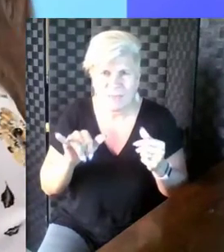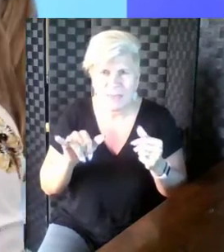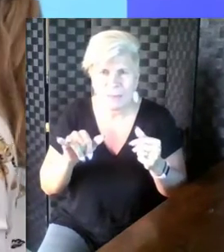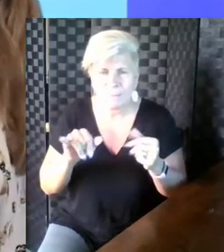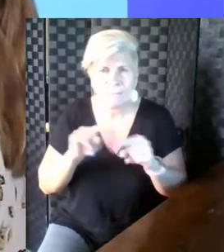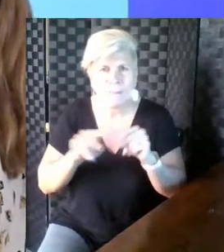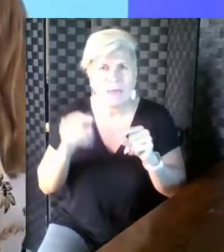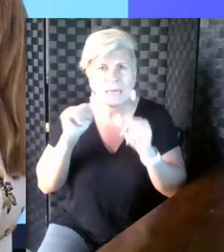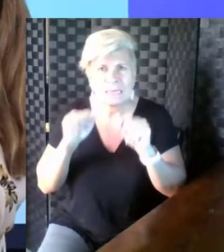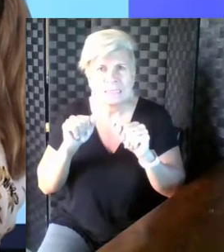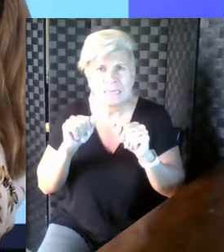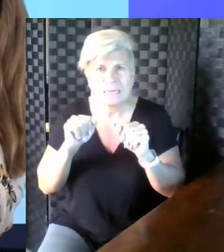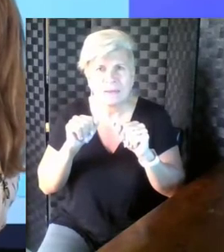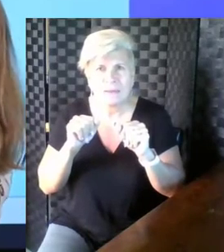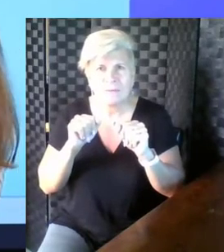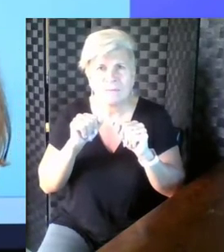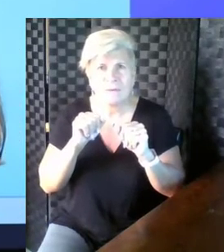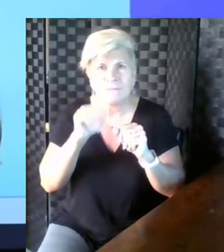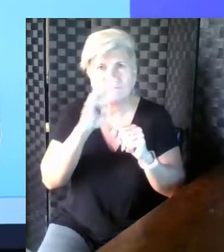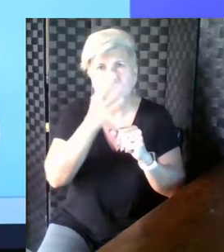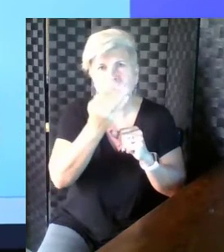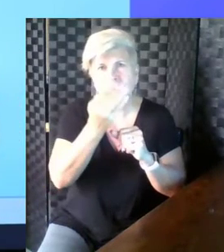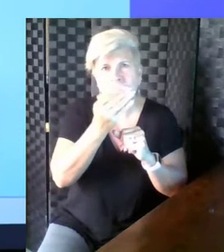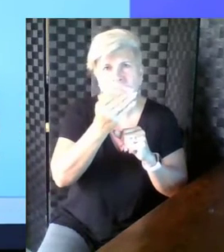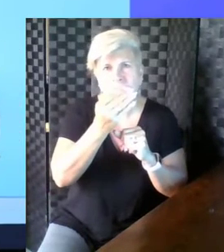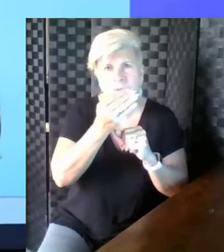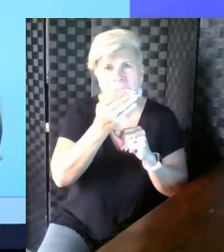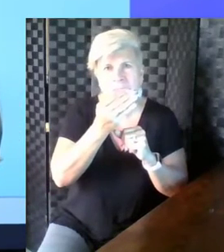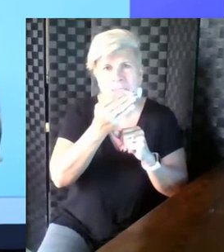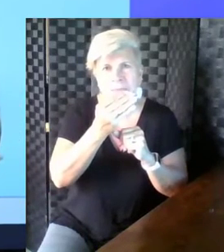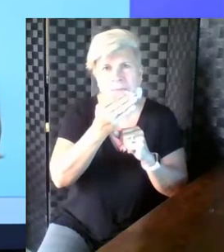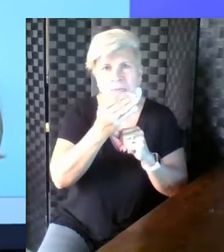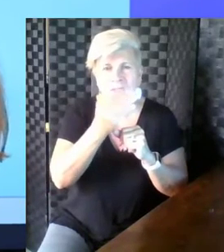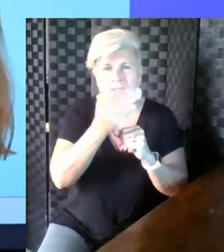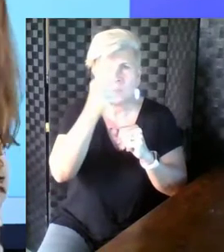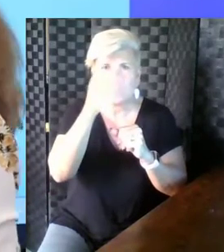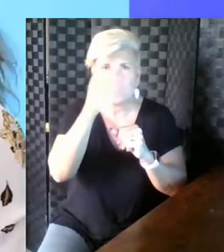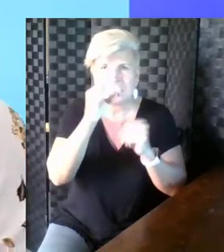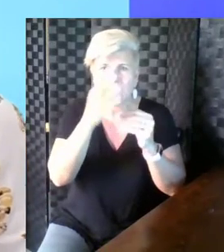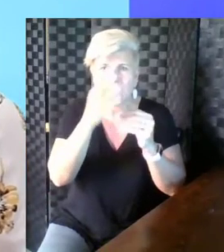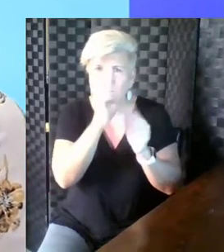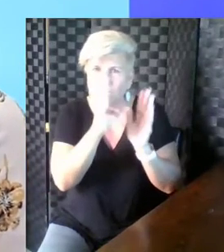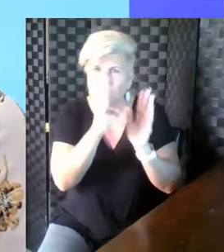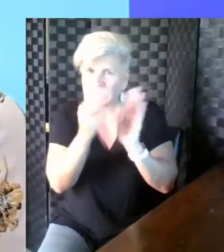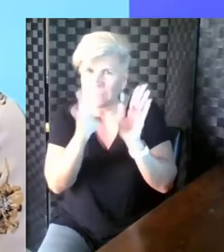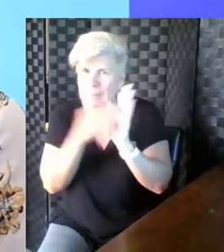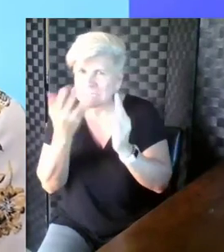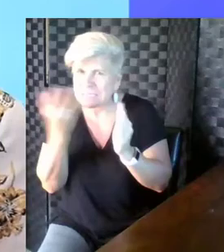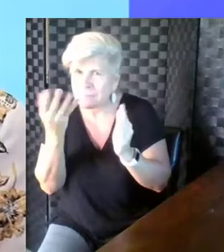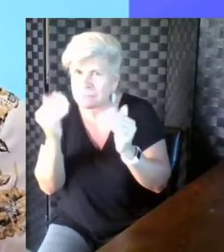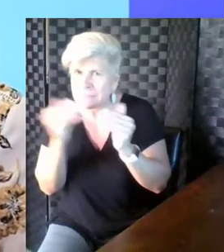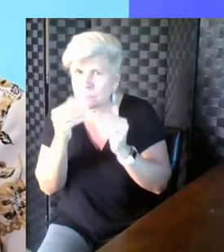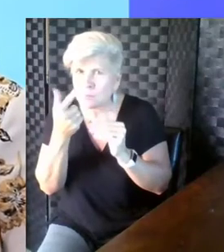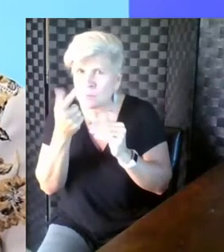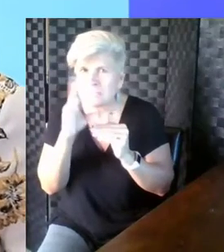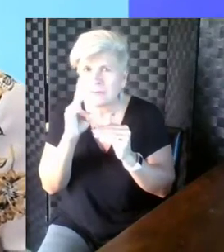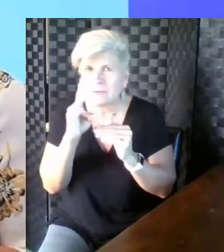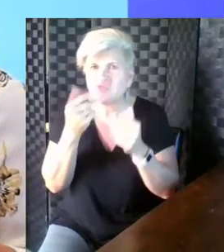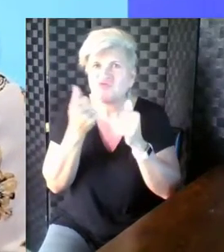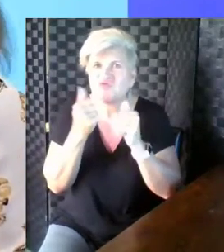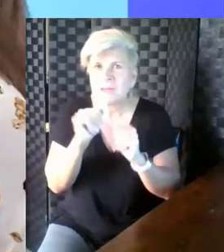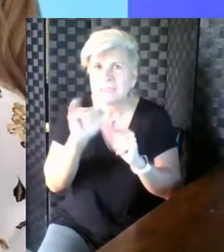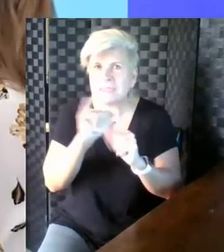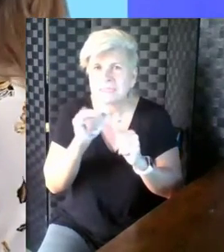that. But I can come up here and think, well, 14 plus something is going to give me 27. I want you to try